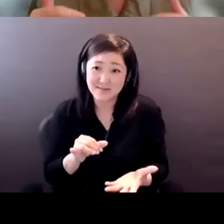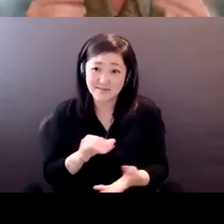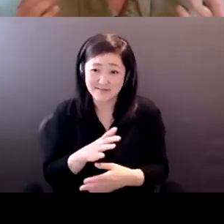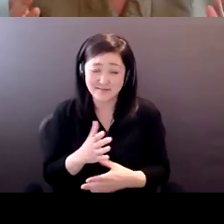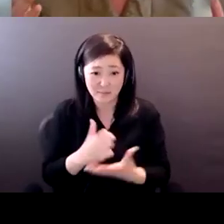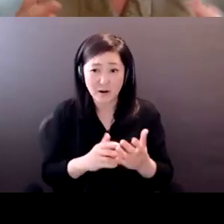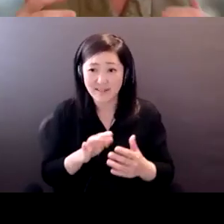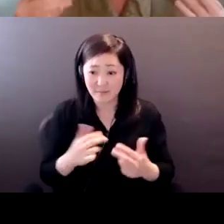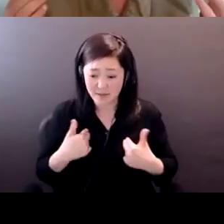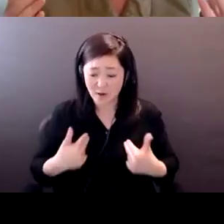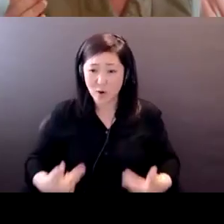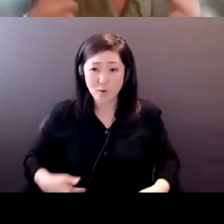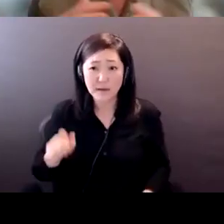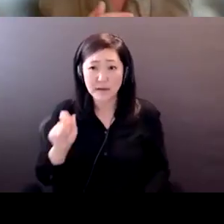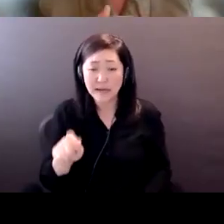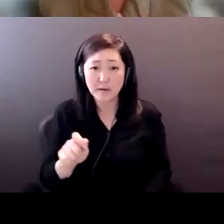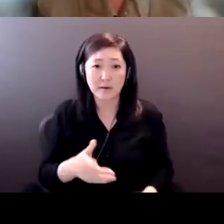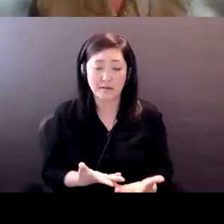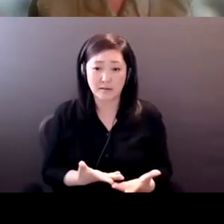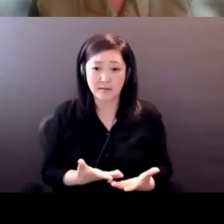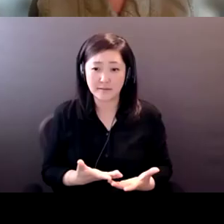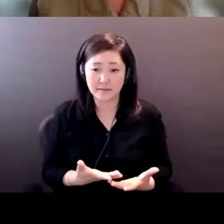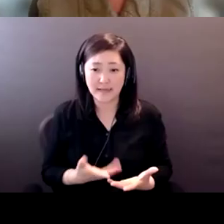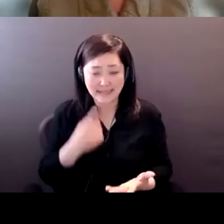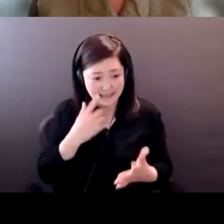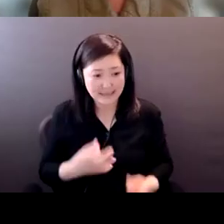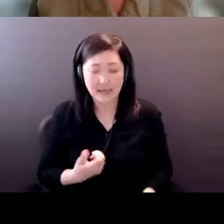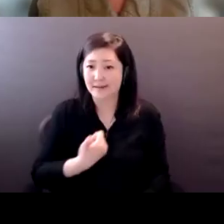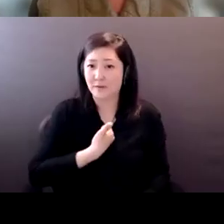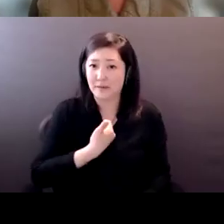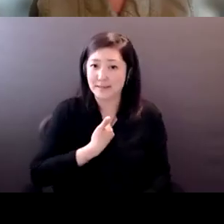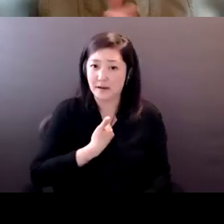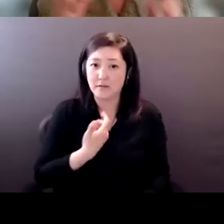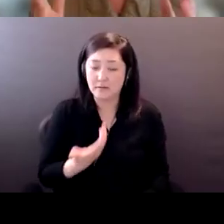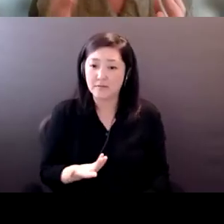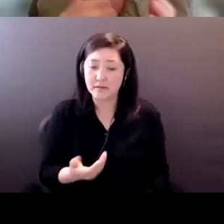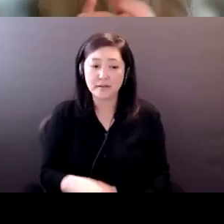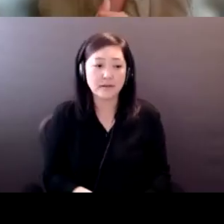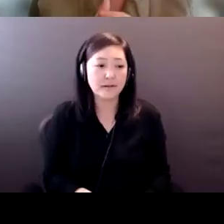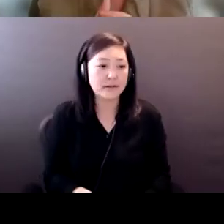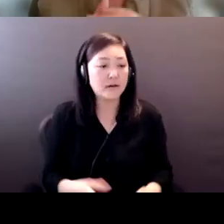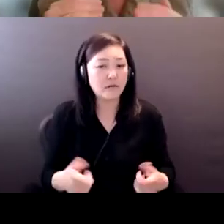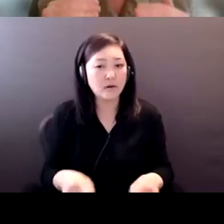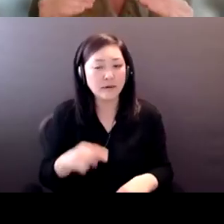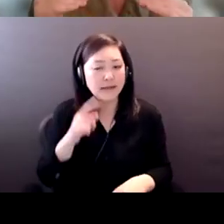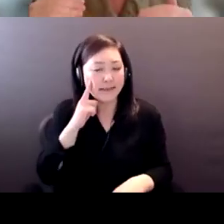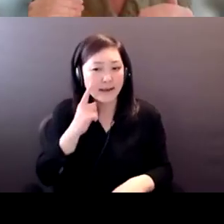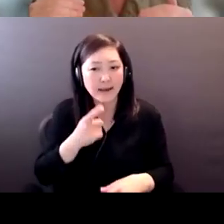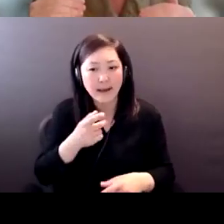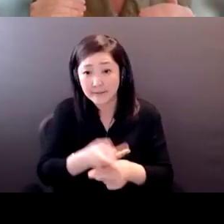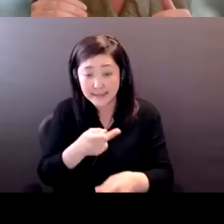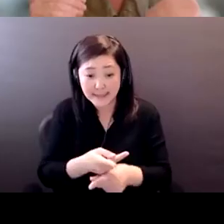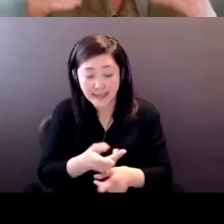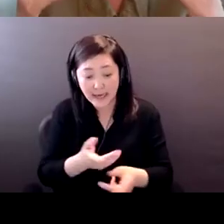being, being autonomous, being sentient. And so, when we think about this in terms of caregivers